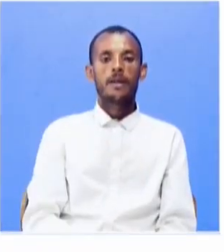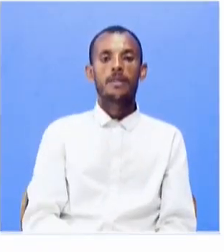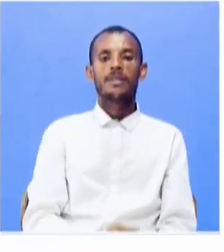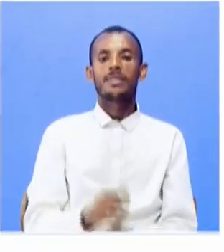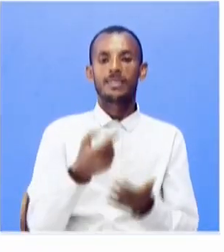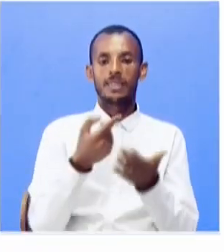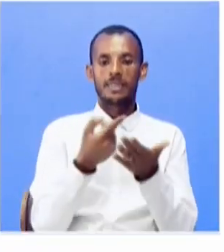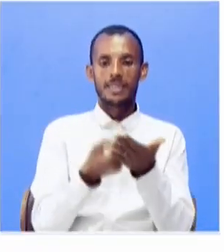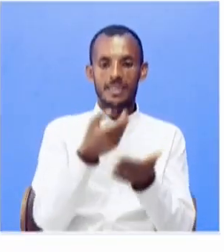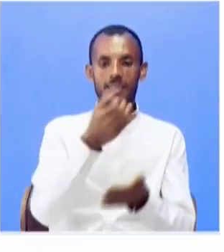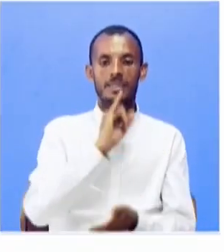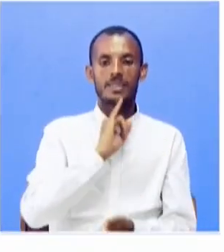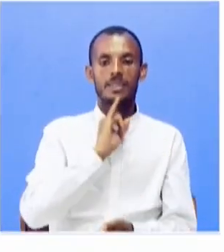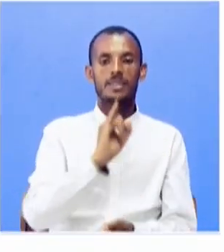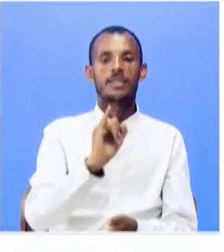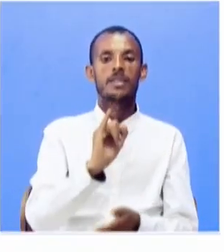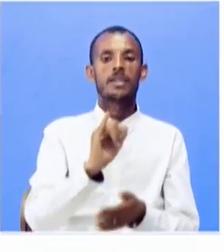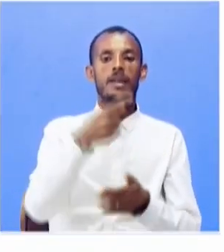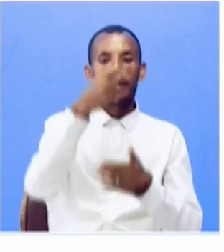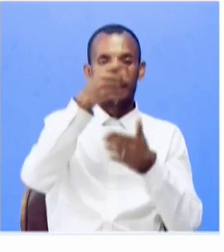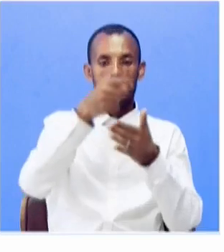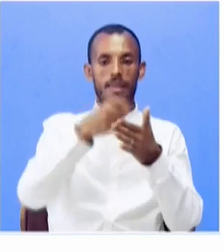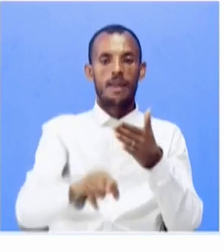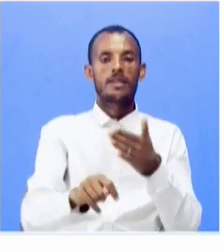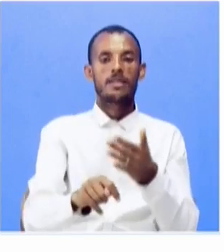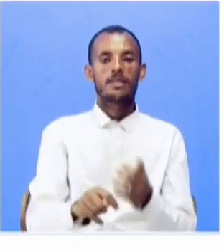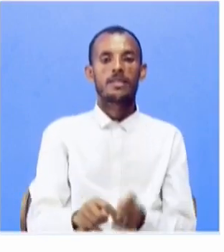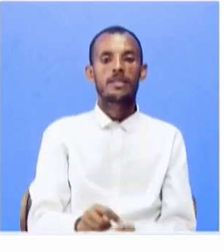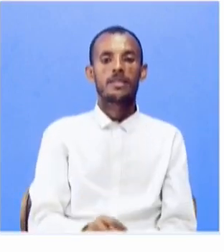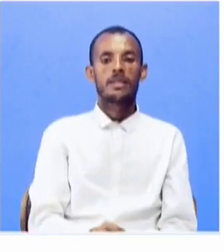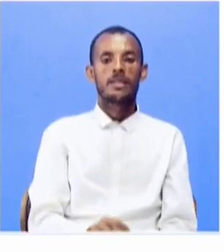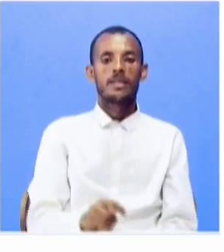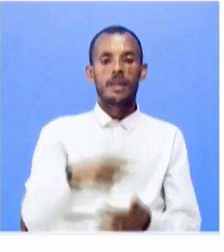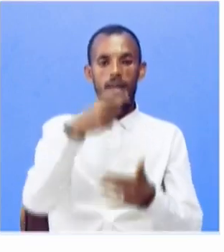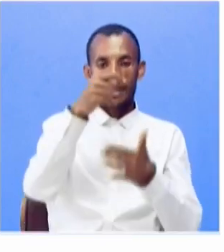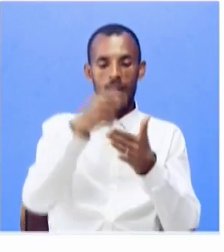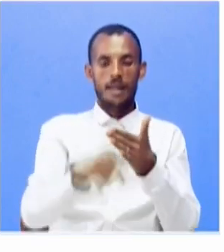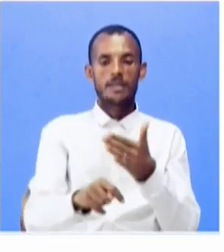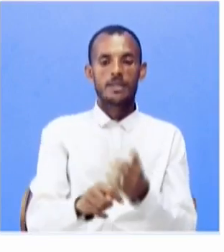this is a tax imposed. It's a tax